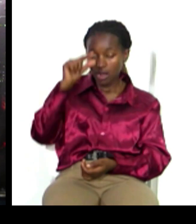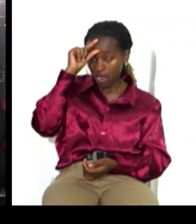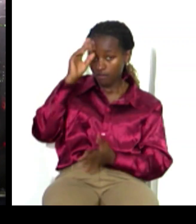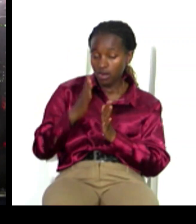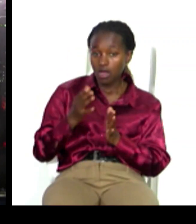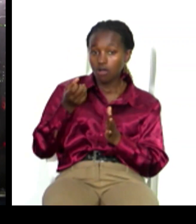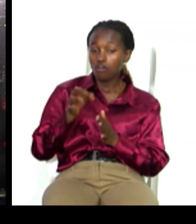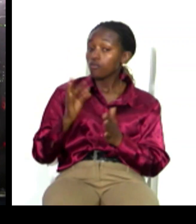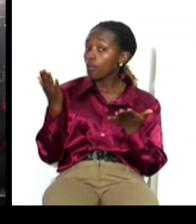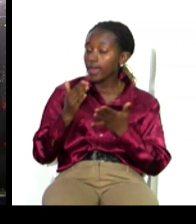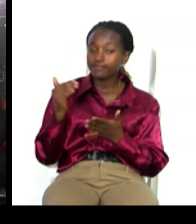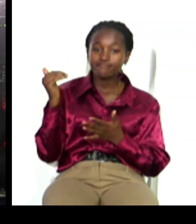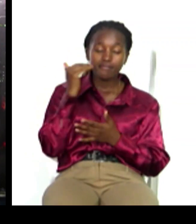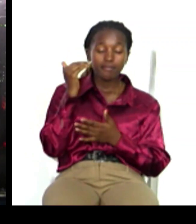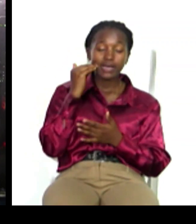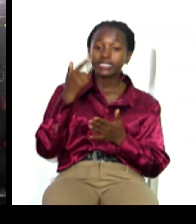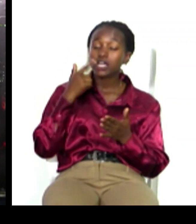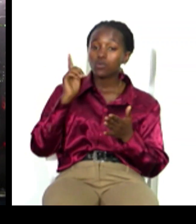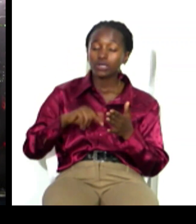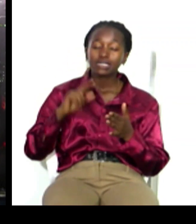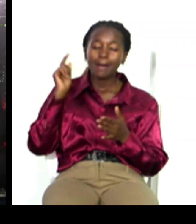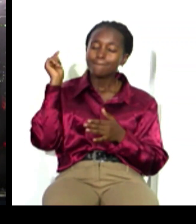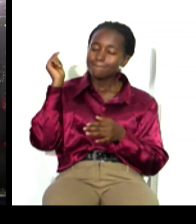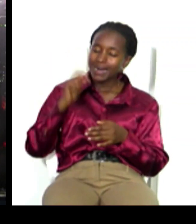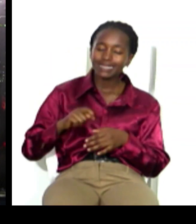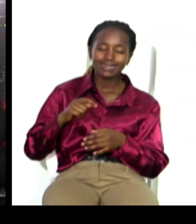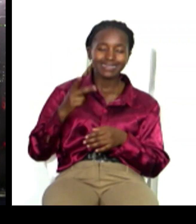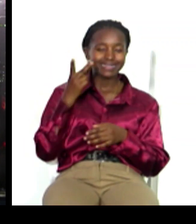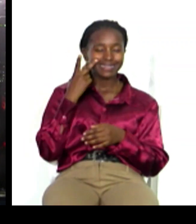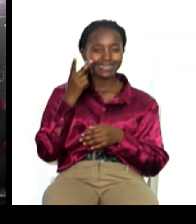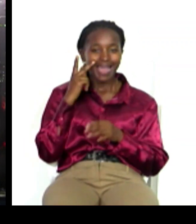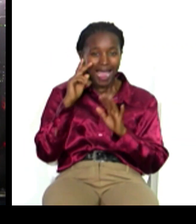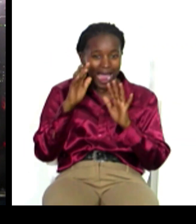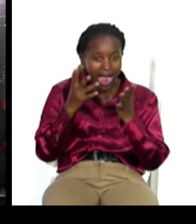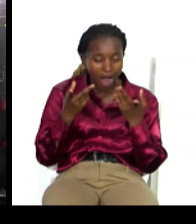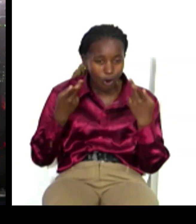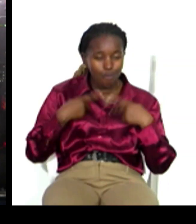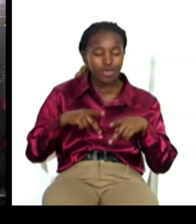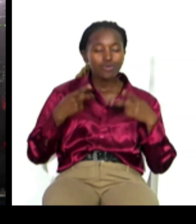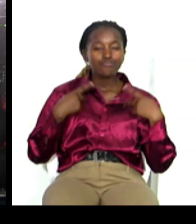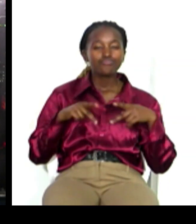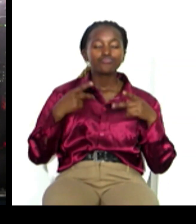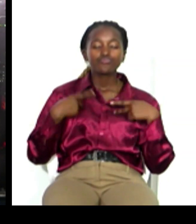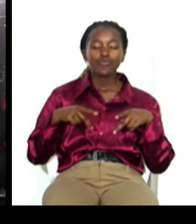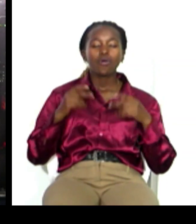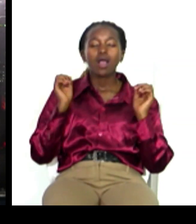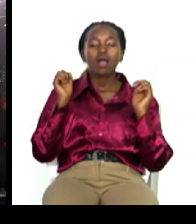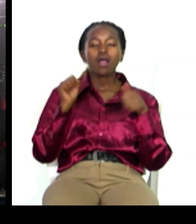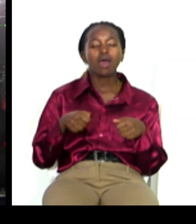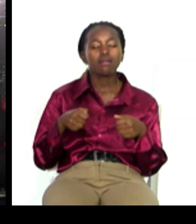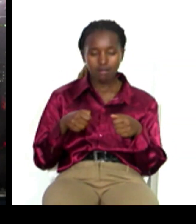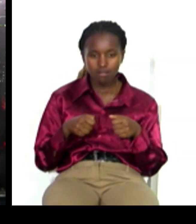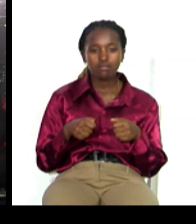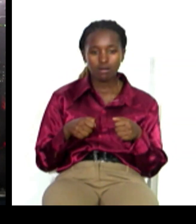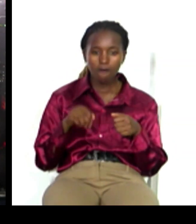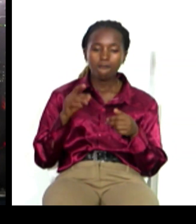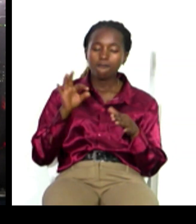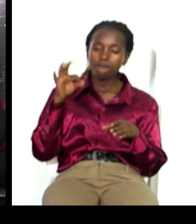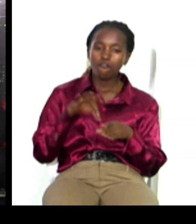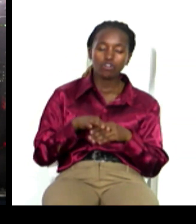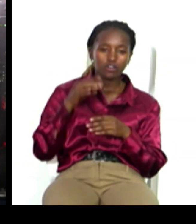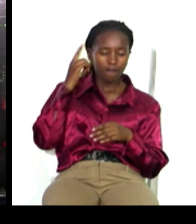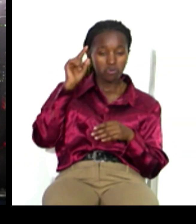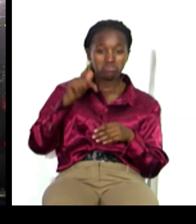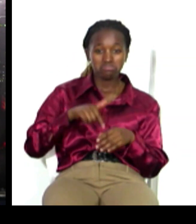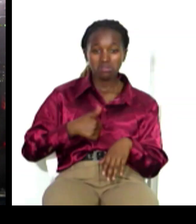is Orengo, say that right now in Nyanza, if Baba wins the AU seat, so many things are going to happen. Even in